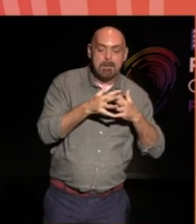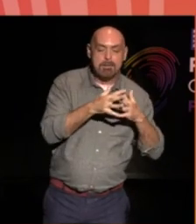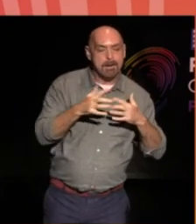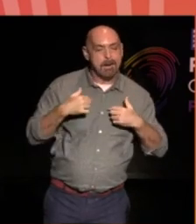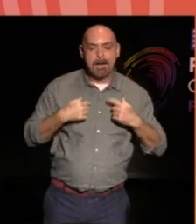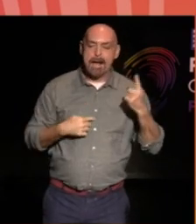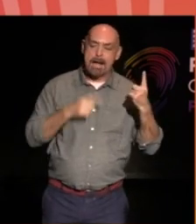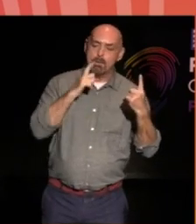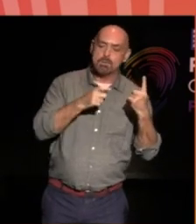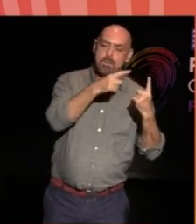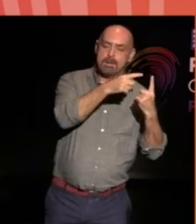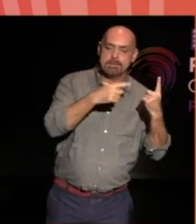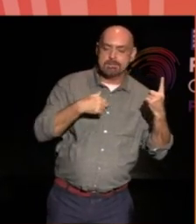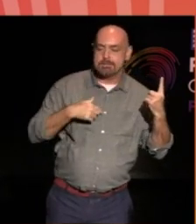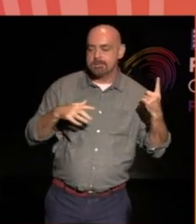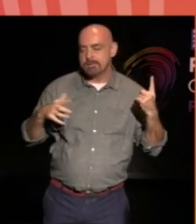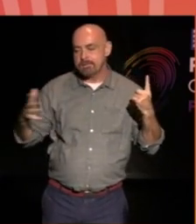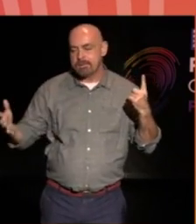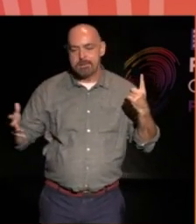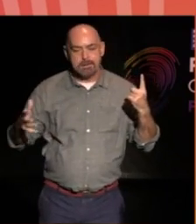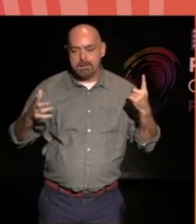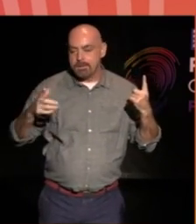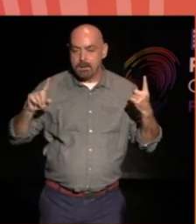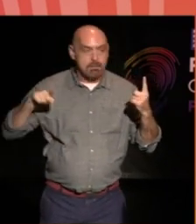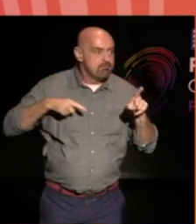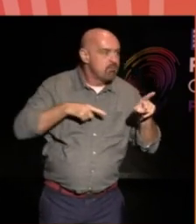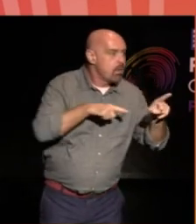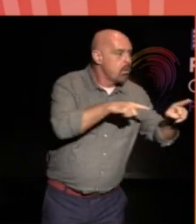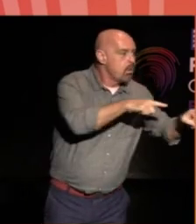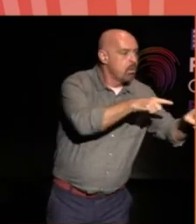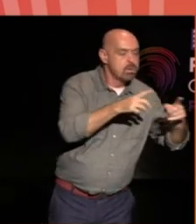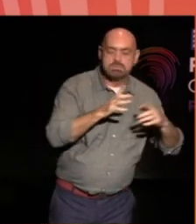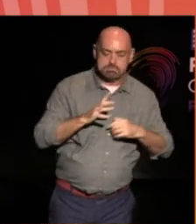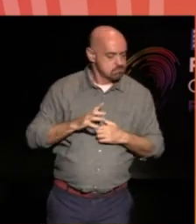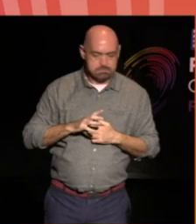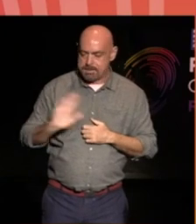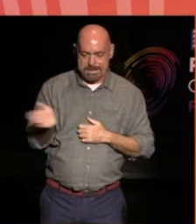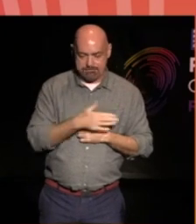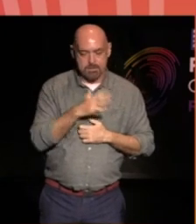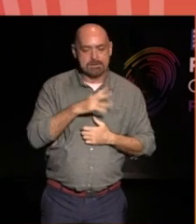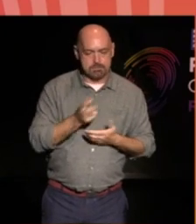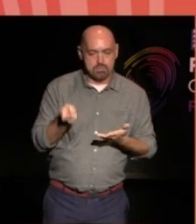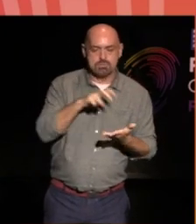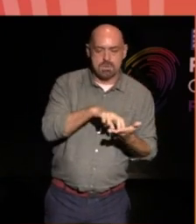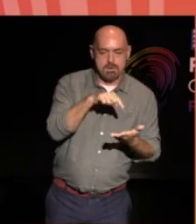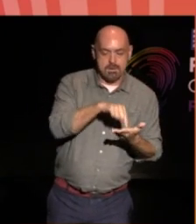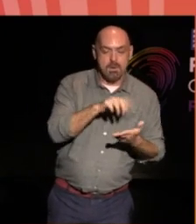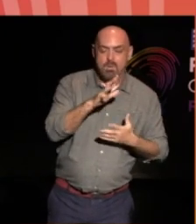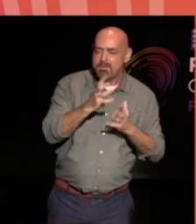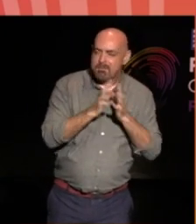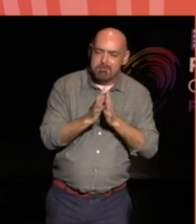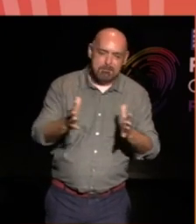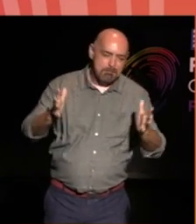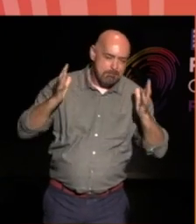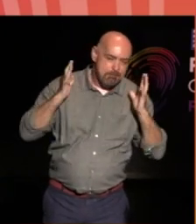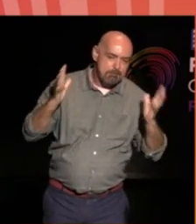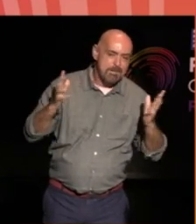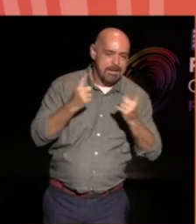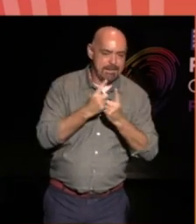"I'm going to do this," and everybody else follows. Everybody's got to sign up to it. So one of the big things that's got to be agreed